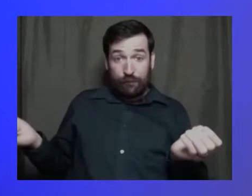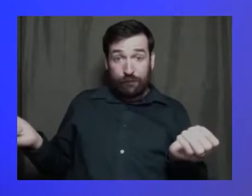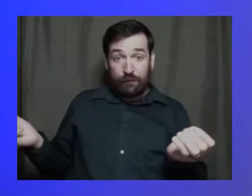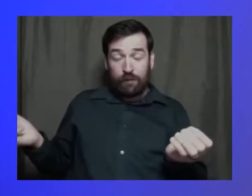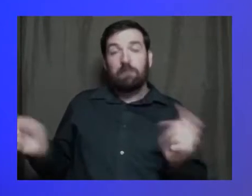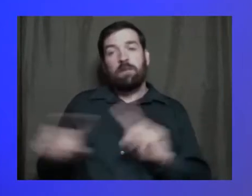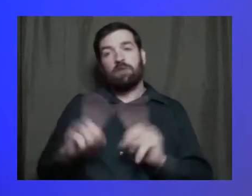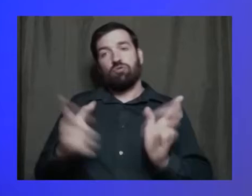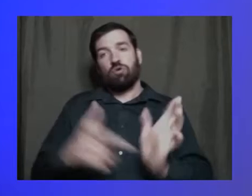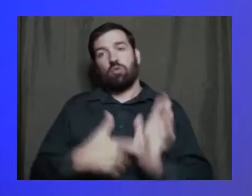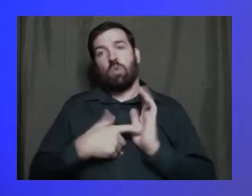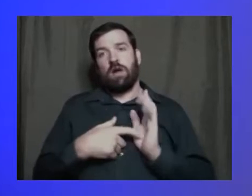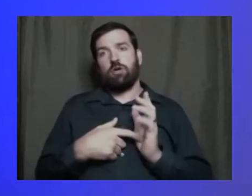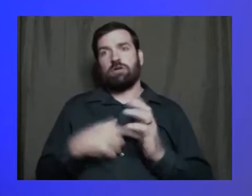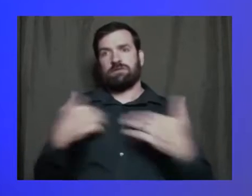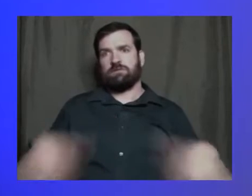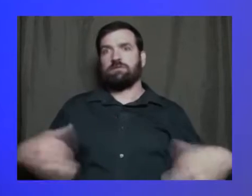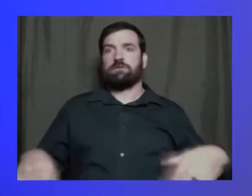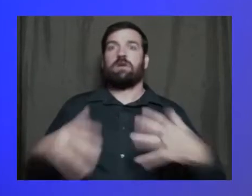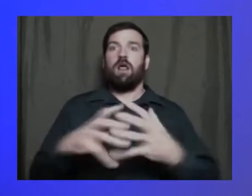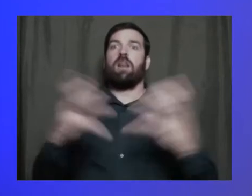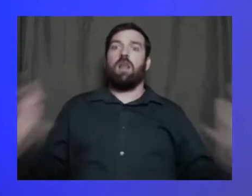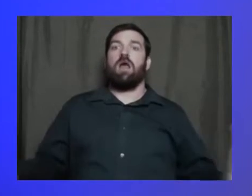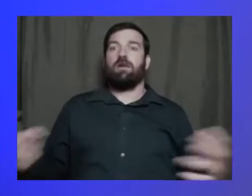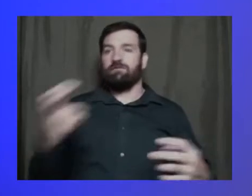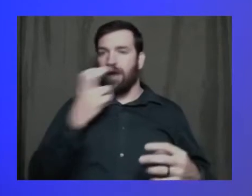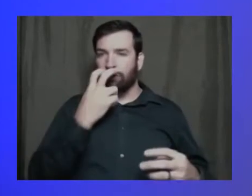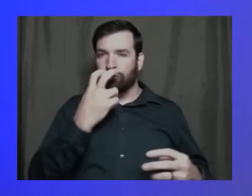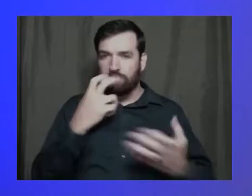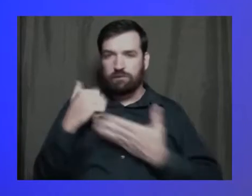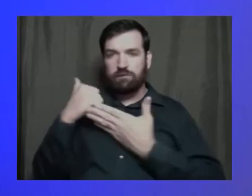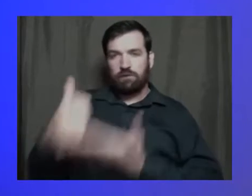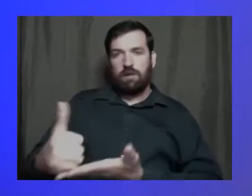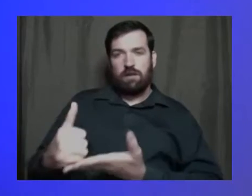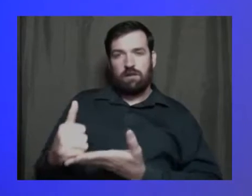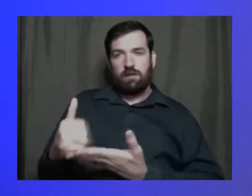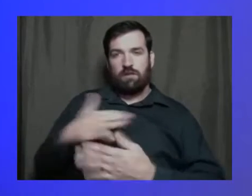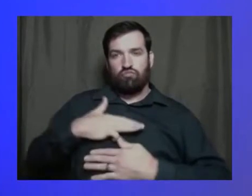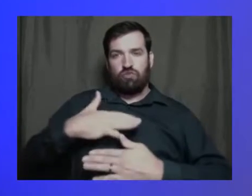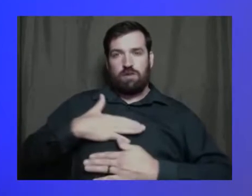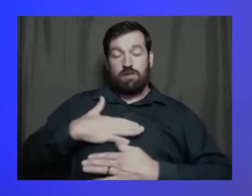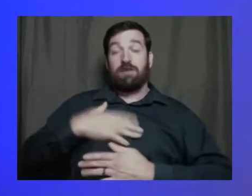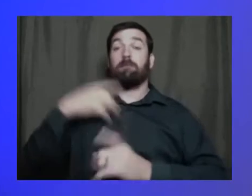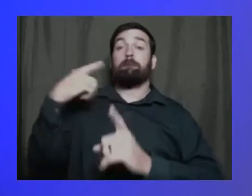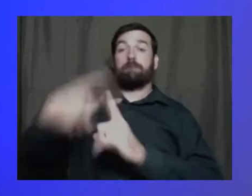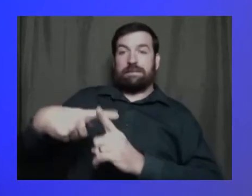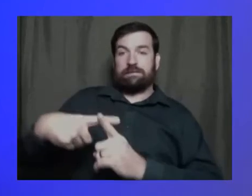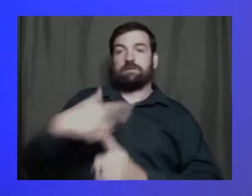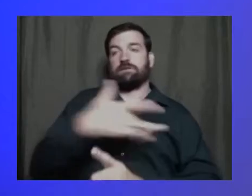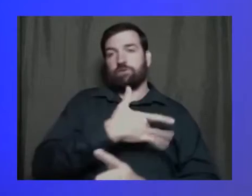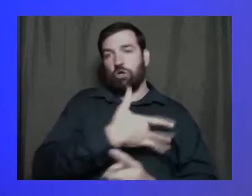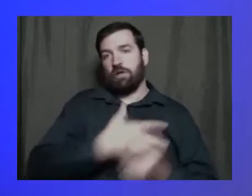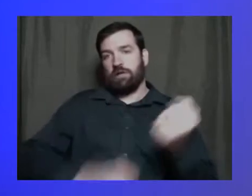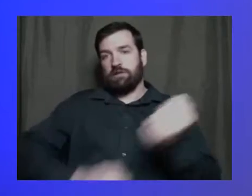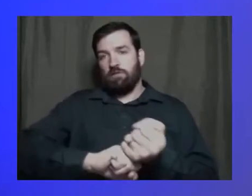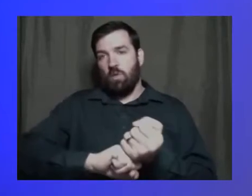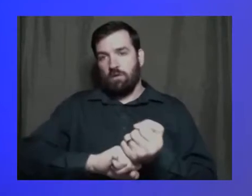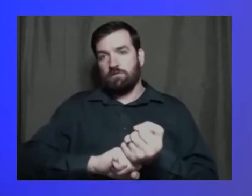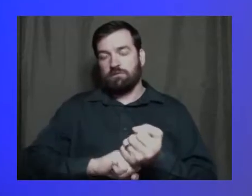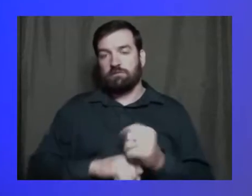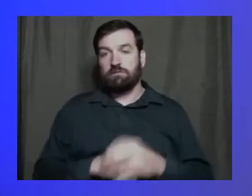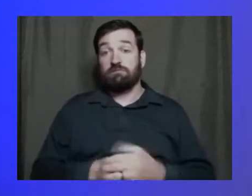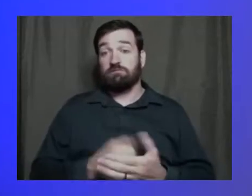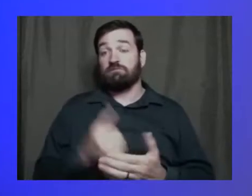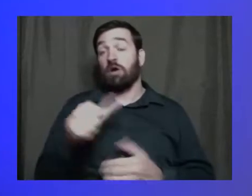amount of oxygen and assistance with breathing, in addition to cardiac support and various other reasons that they might need ICU